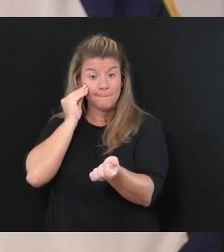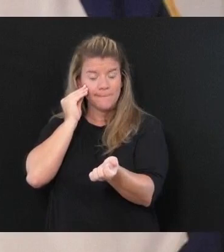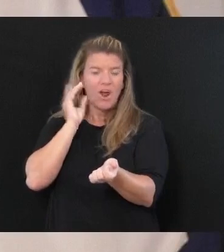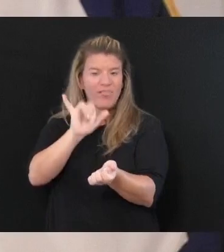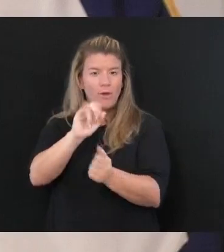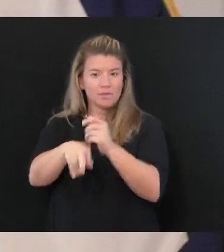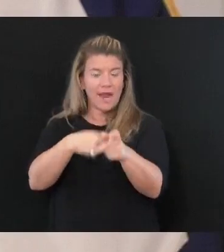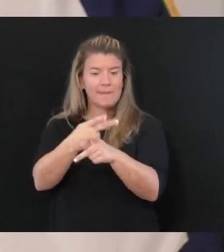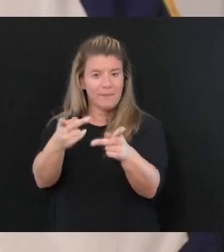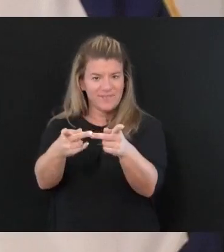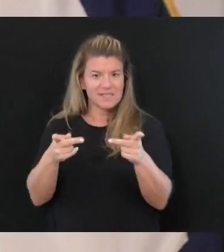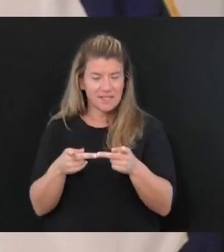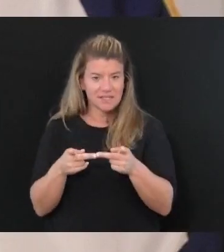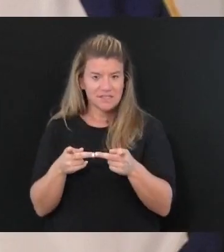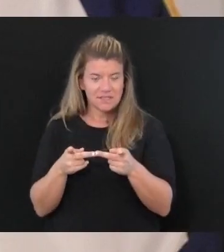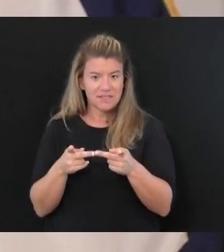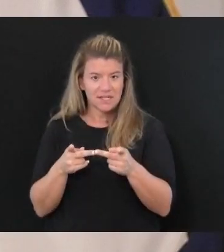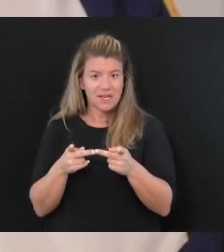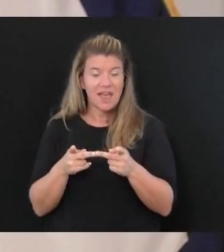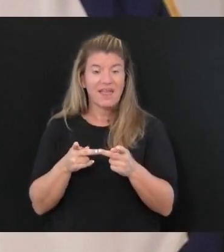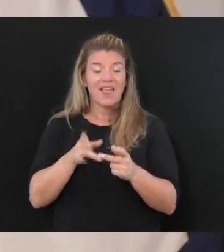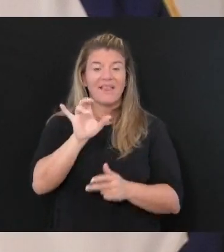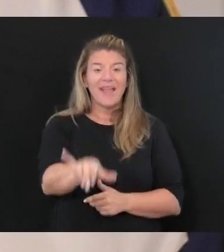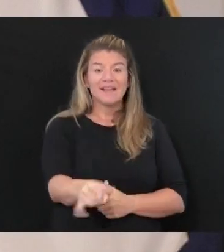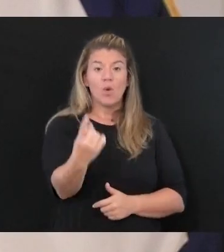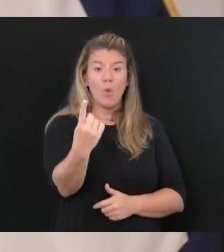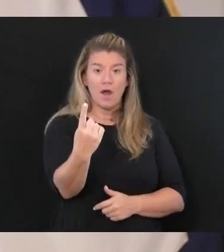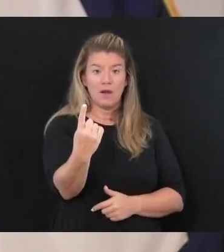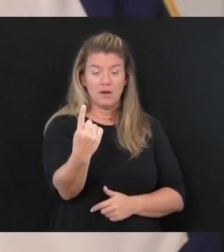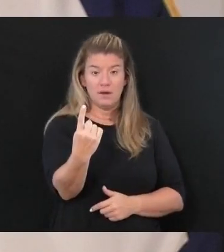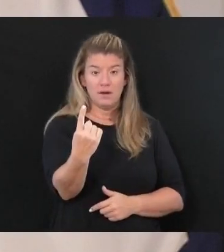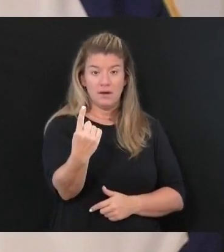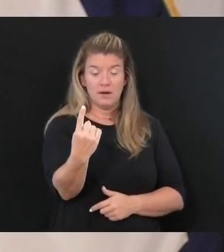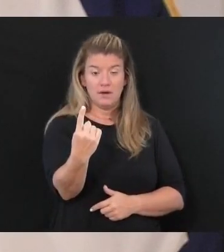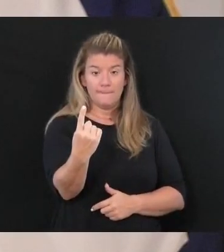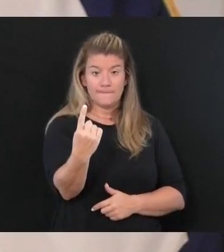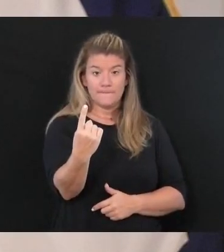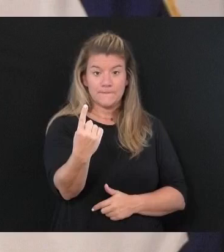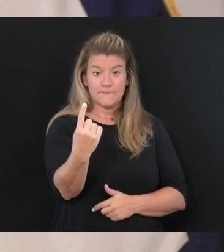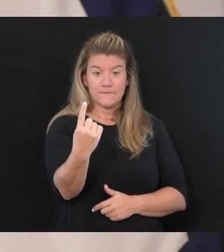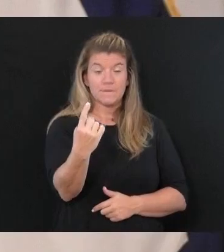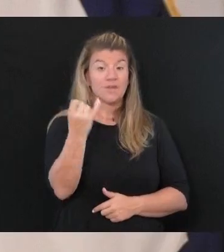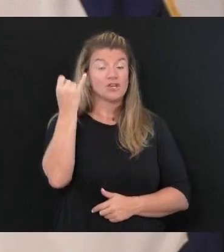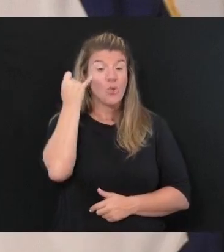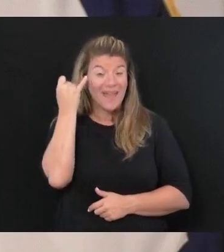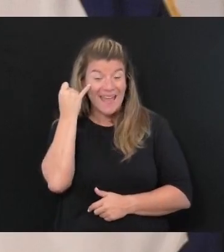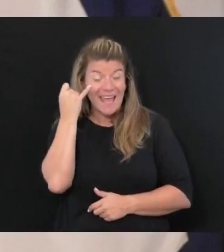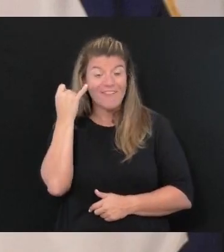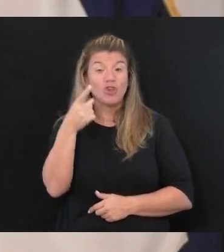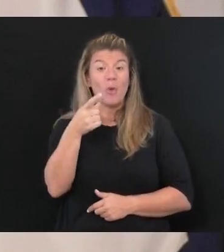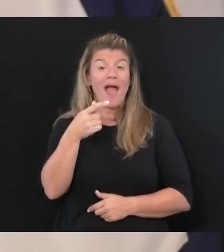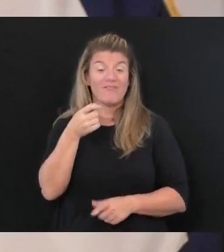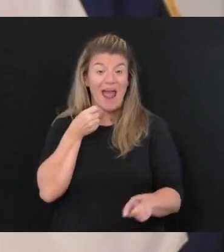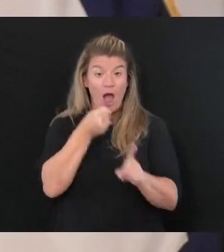type of facility as a 1. So if we have an outbreak of residents